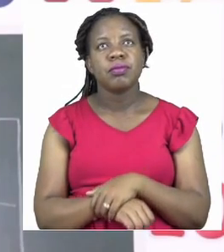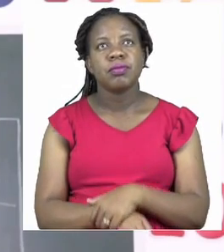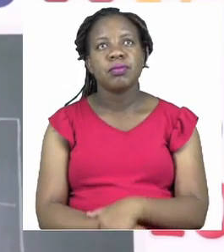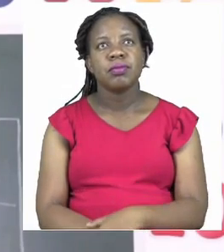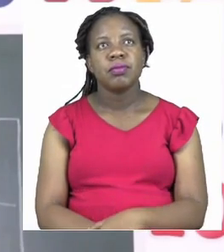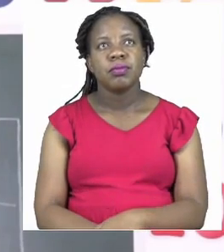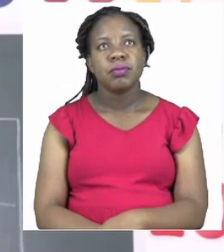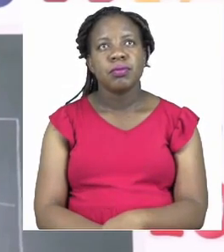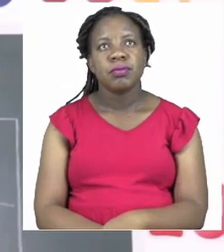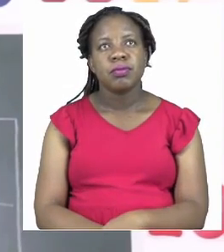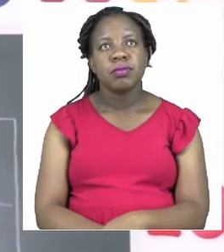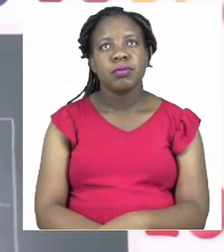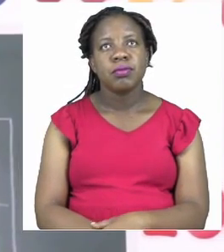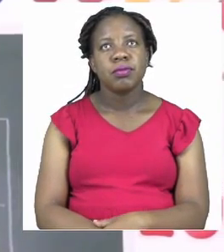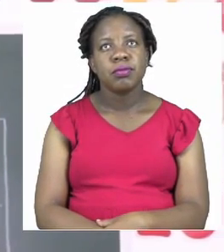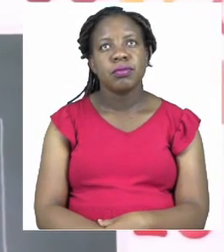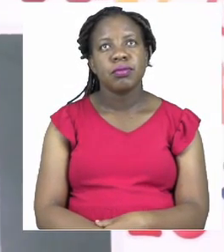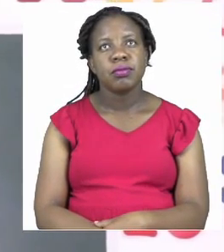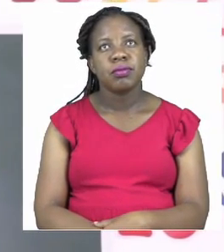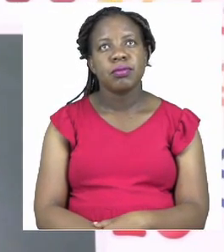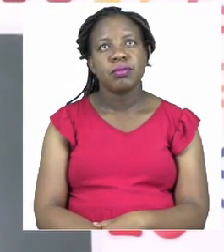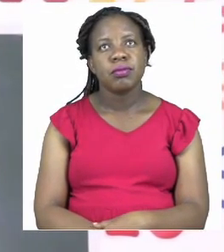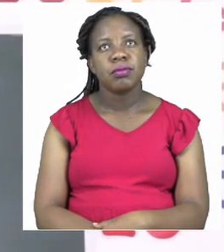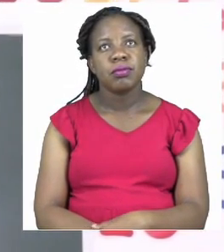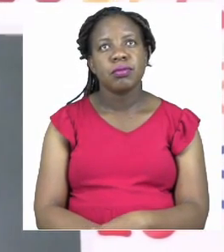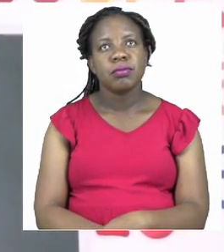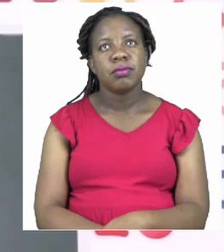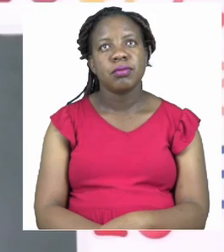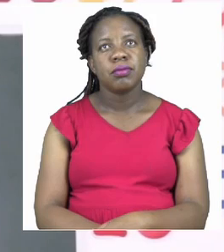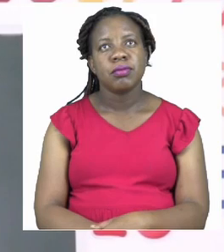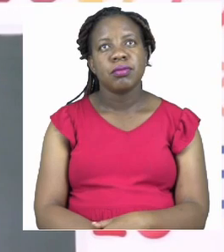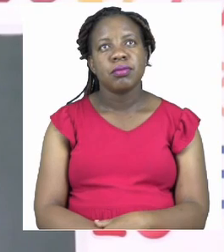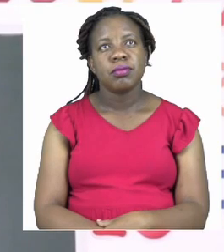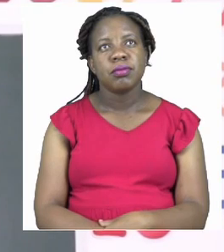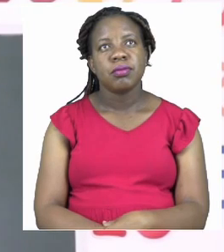found is the word that.